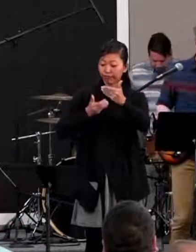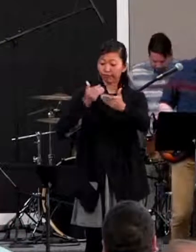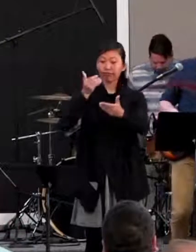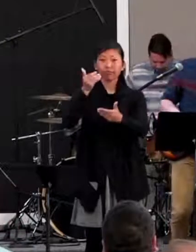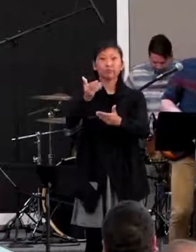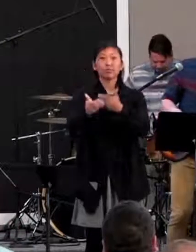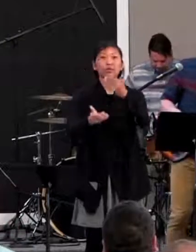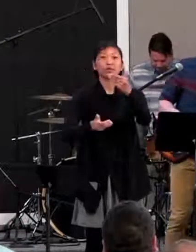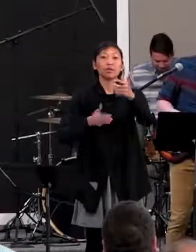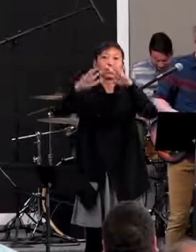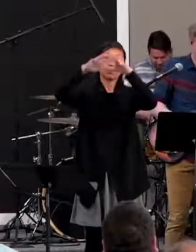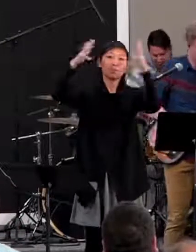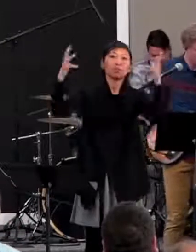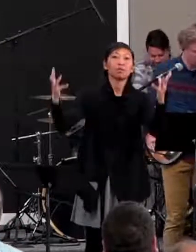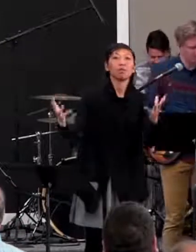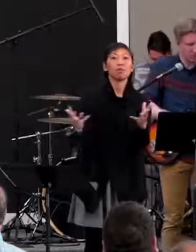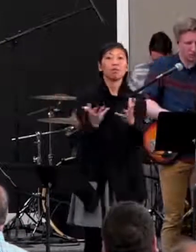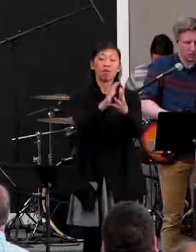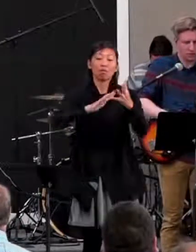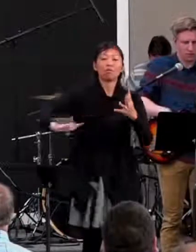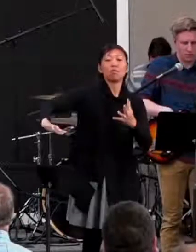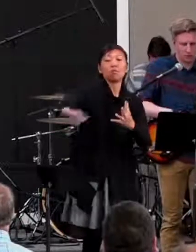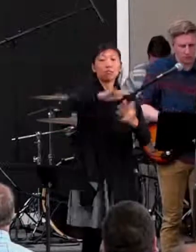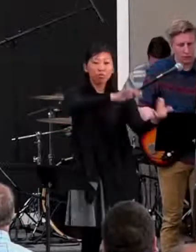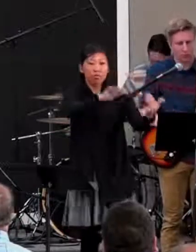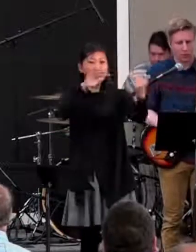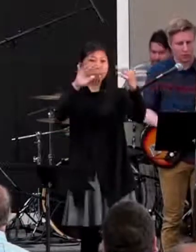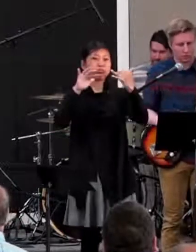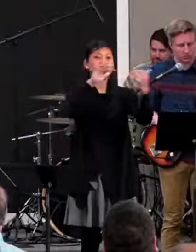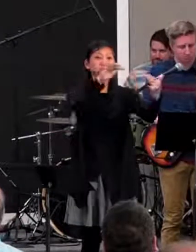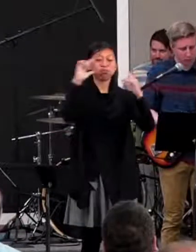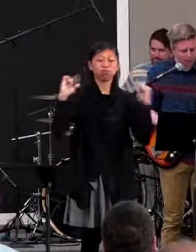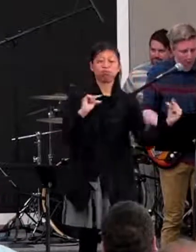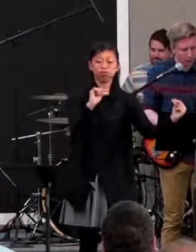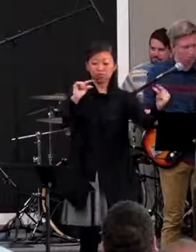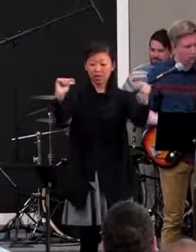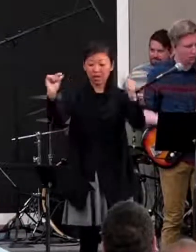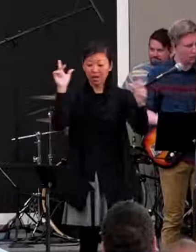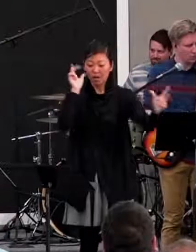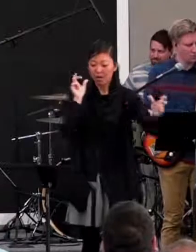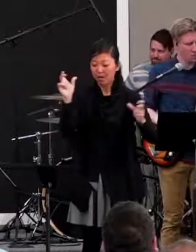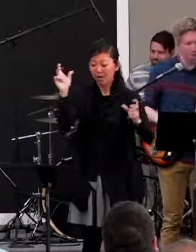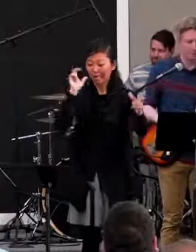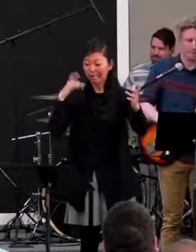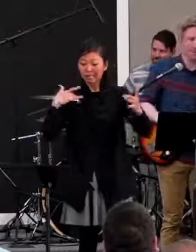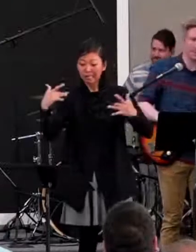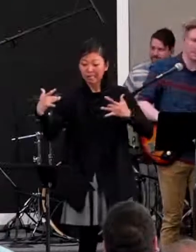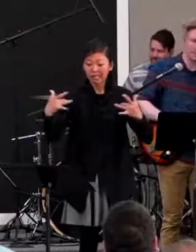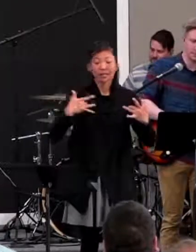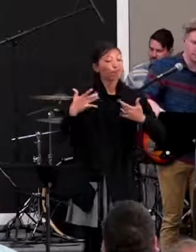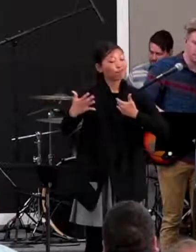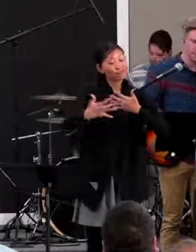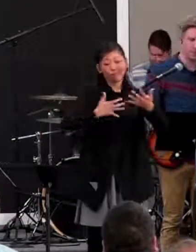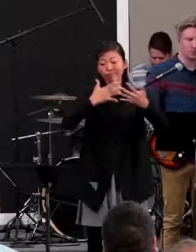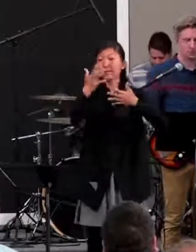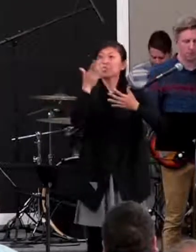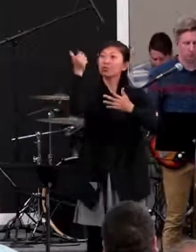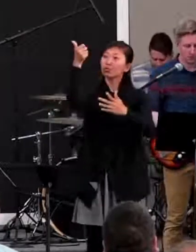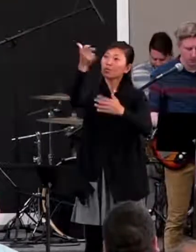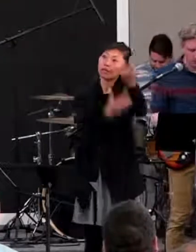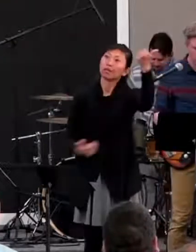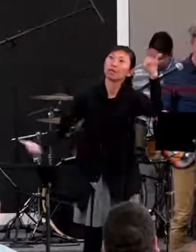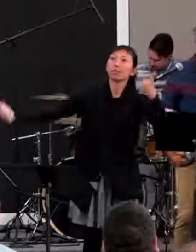way. Through wars and rumors of wars, still you are